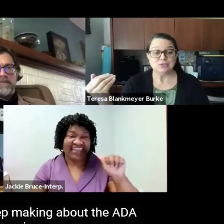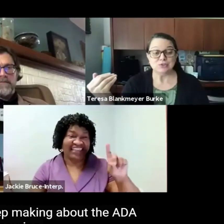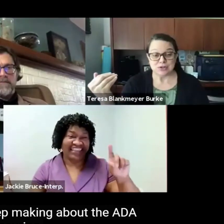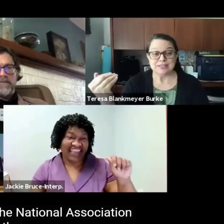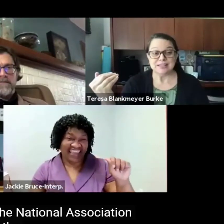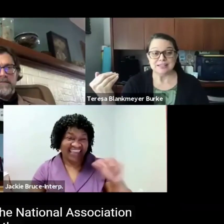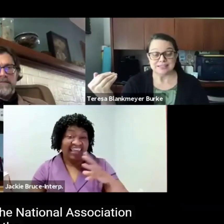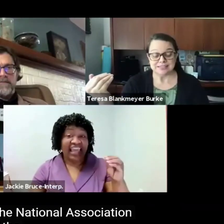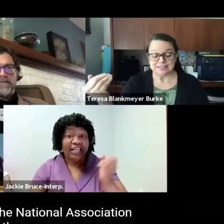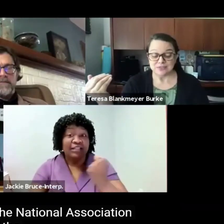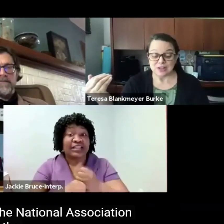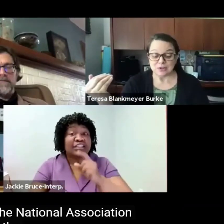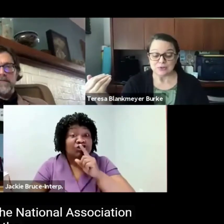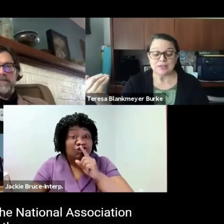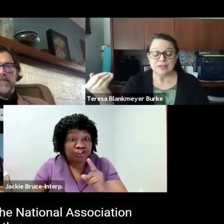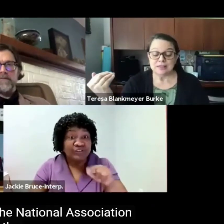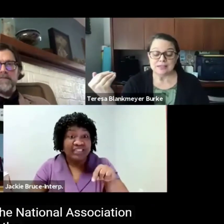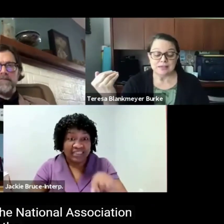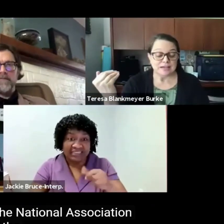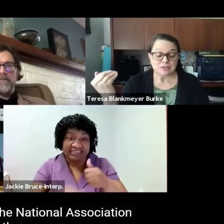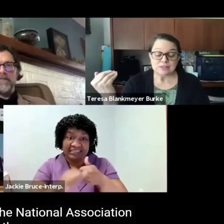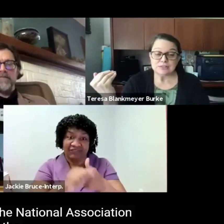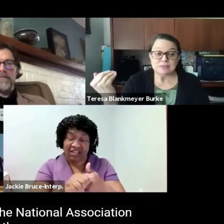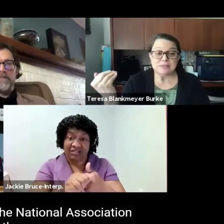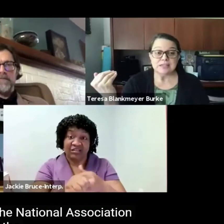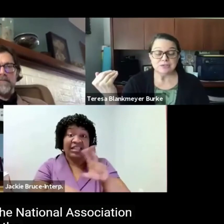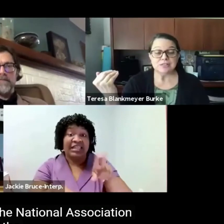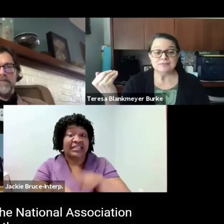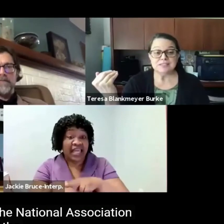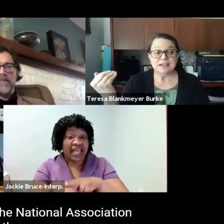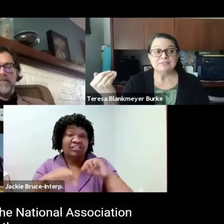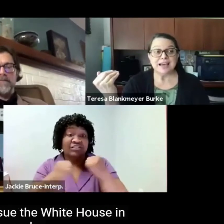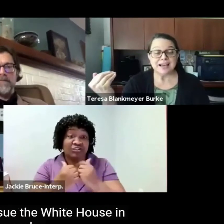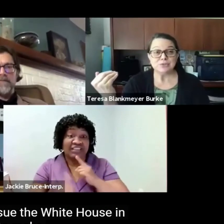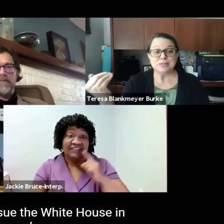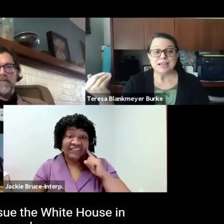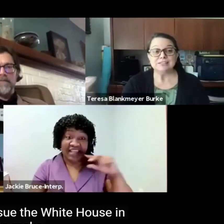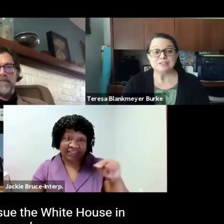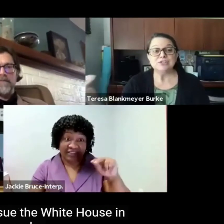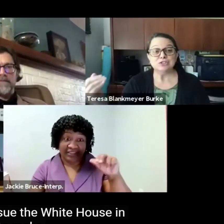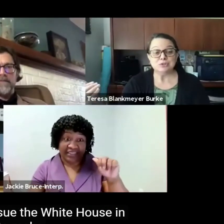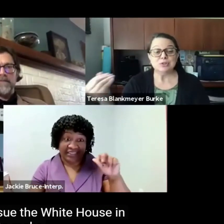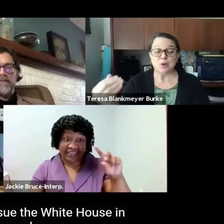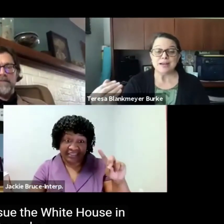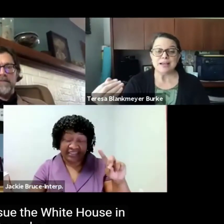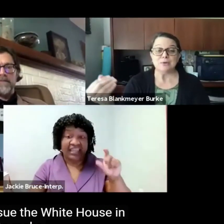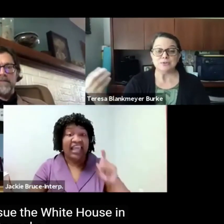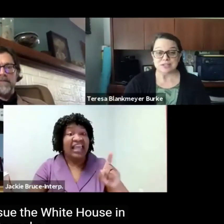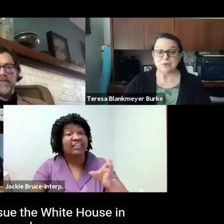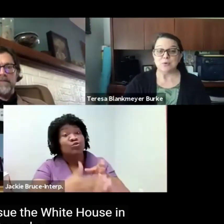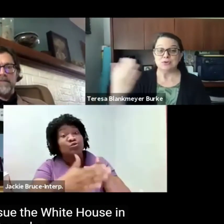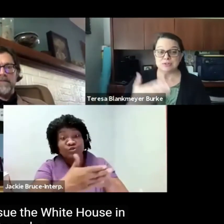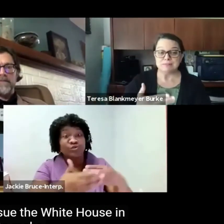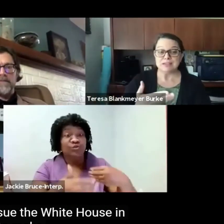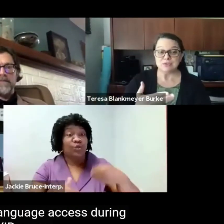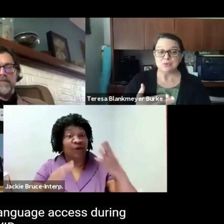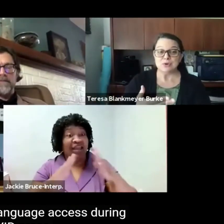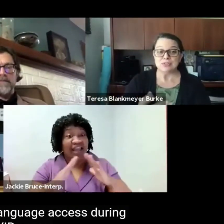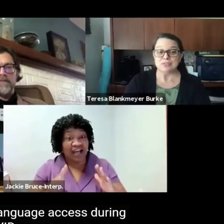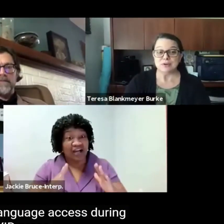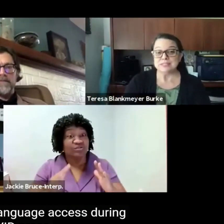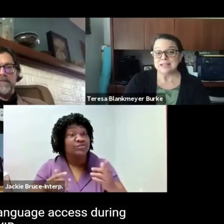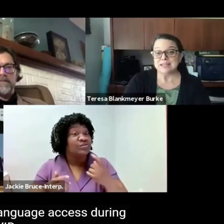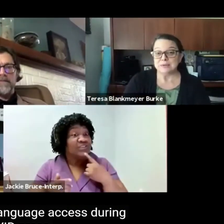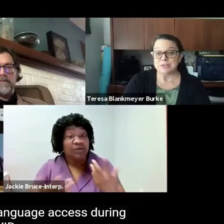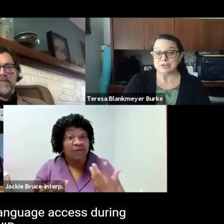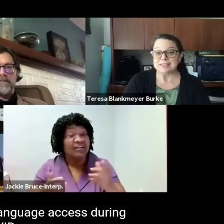and ensuring that this is followed, the National Association of the Deaf actually had to sue the White House in order to make sure